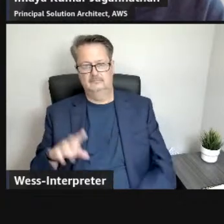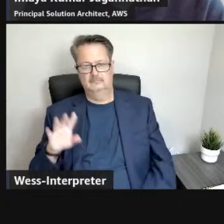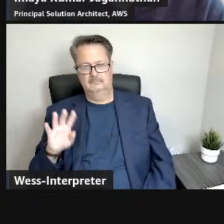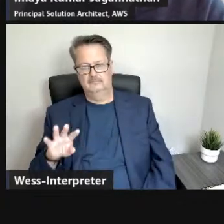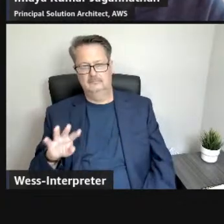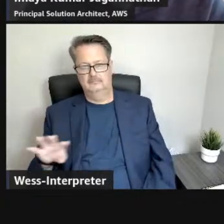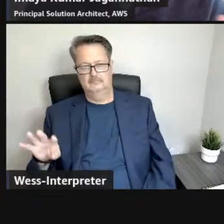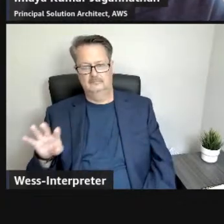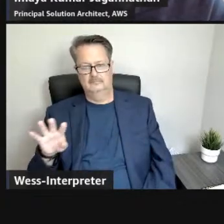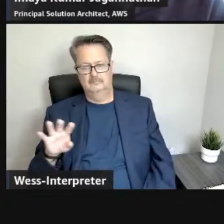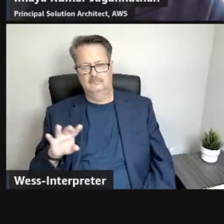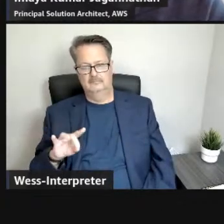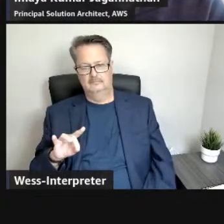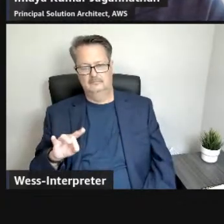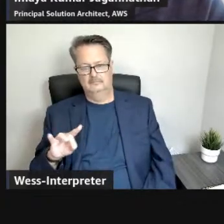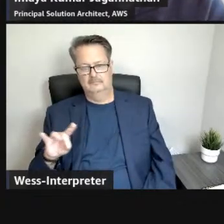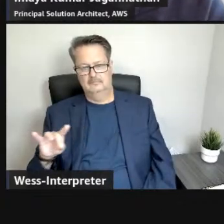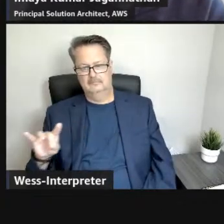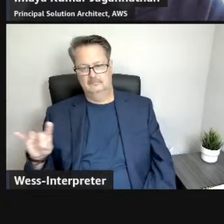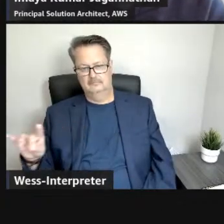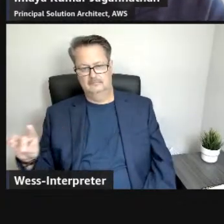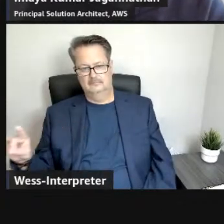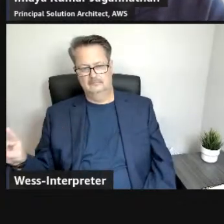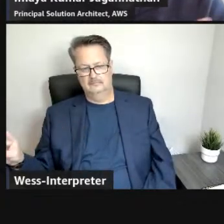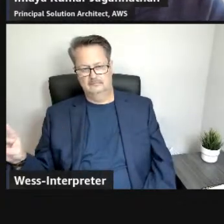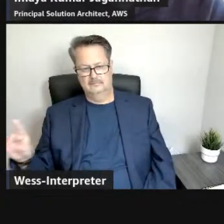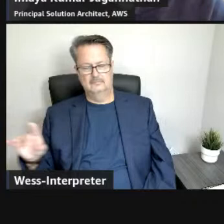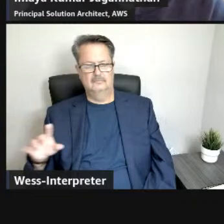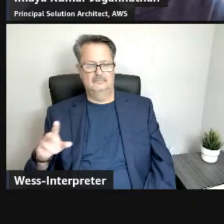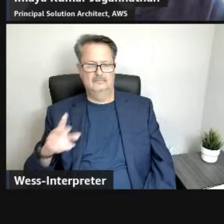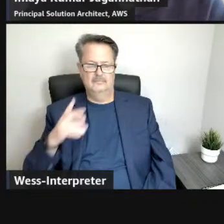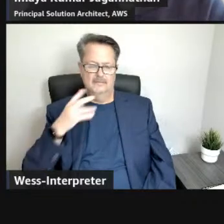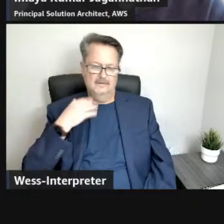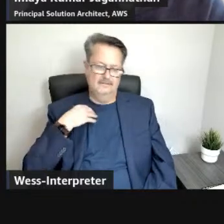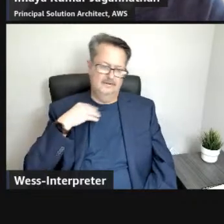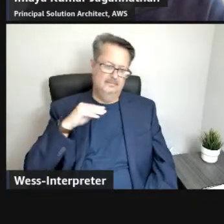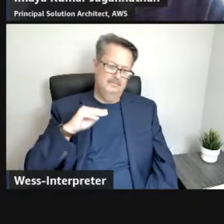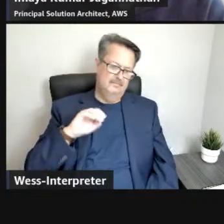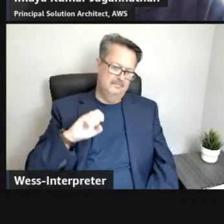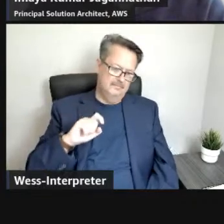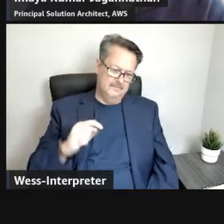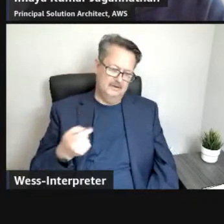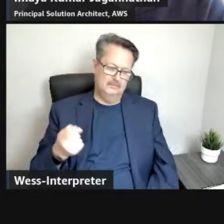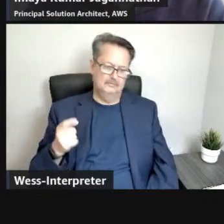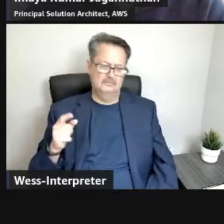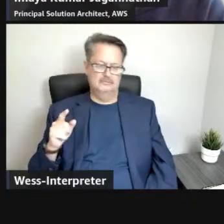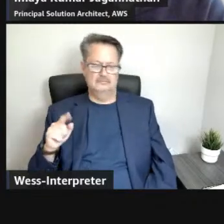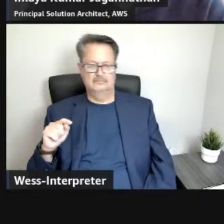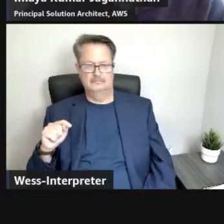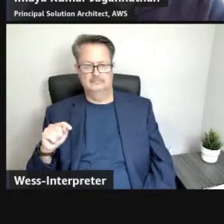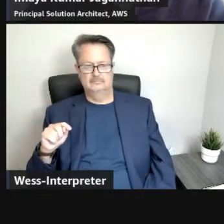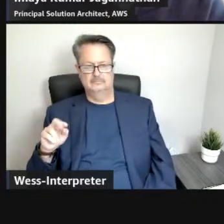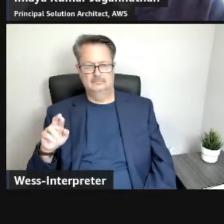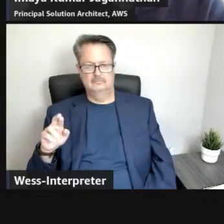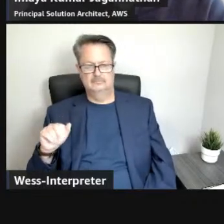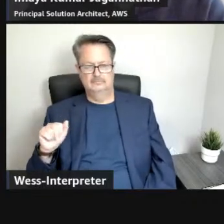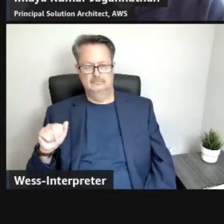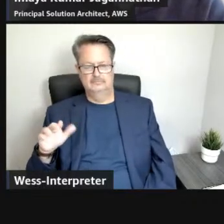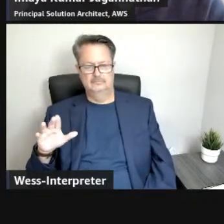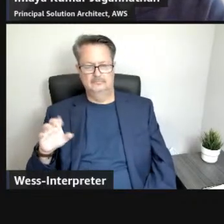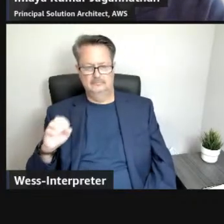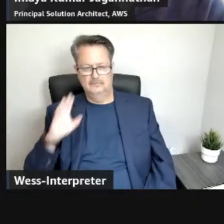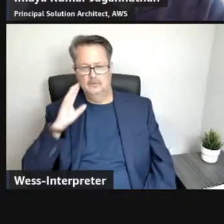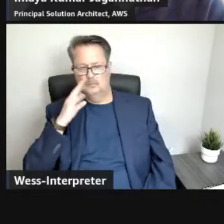about if you have a metrics pipeline configured, if you have a traces pipeline configured, you will start seeing metrics popping up in